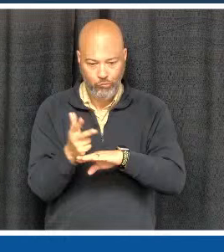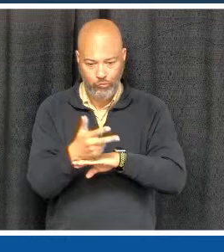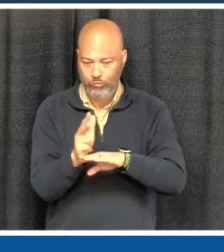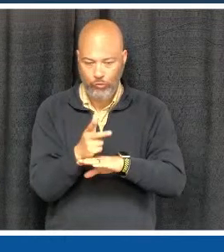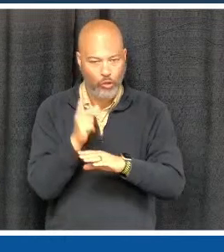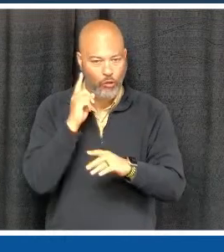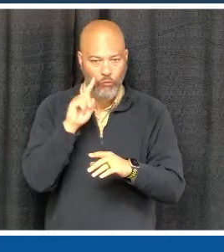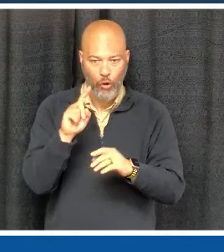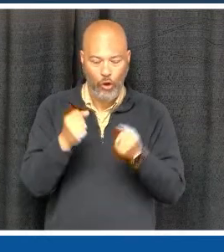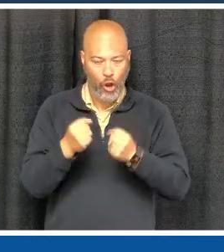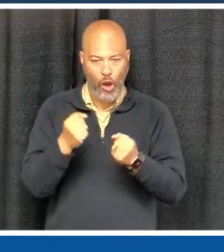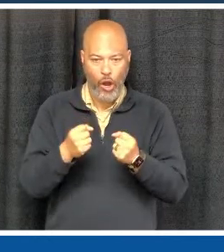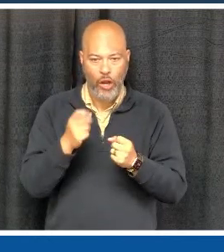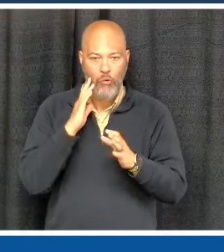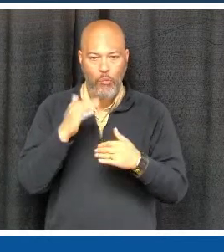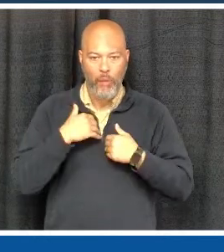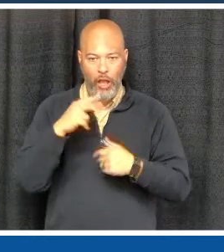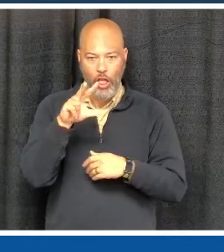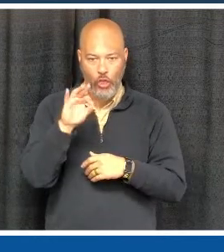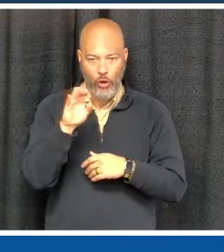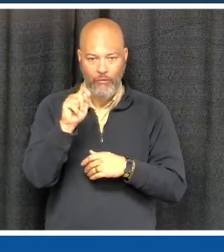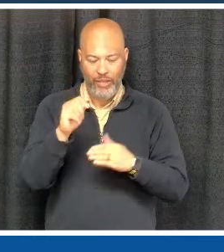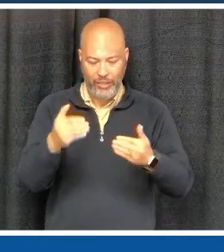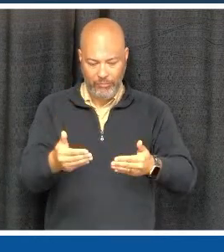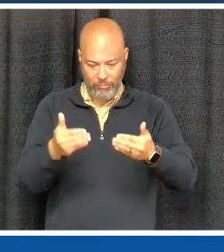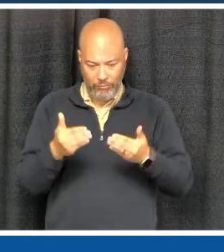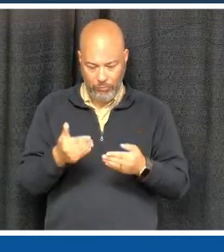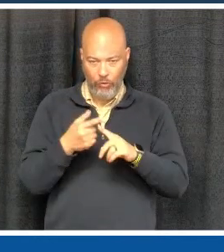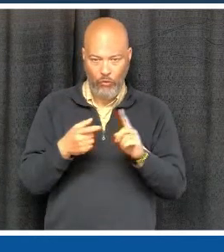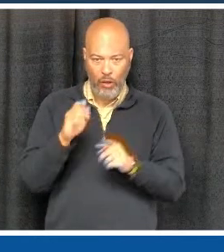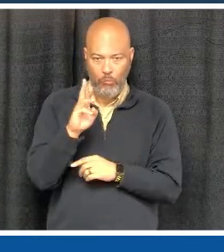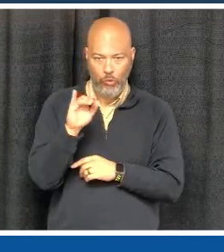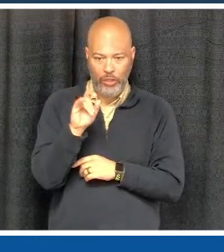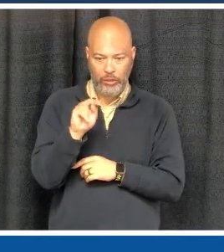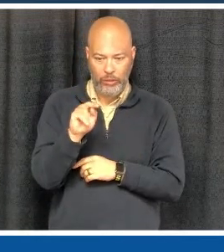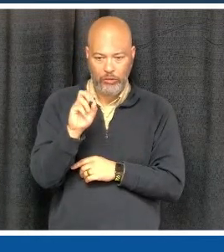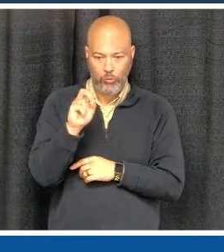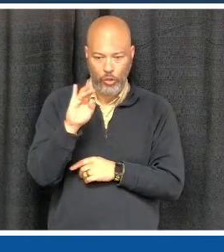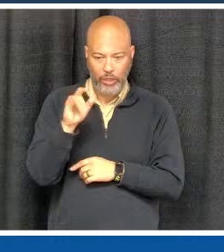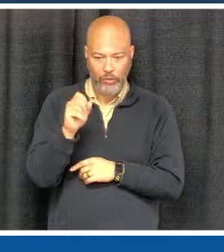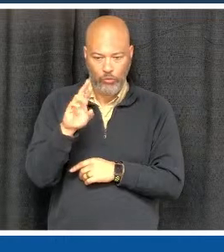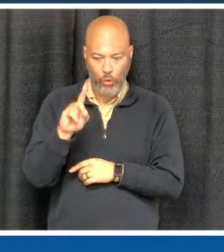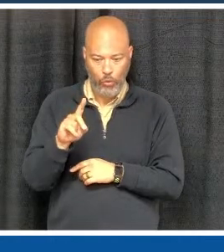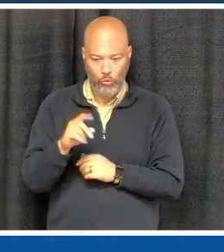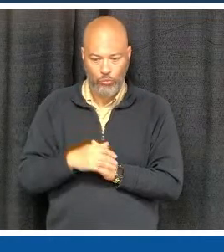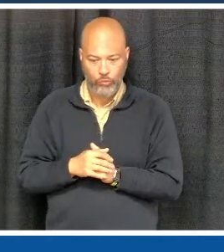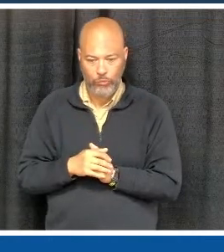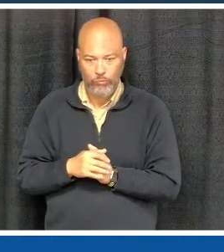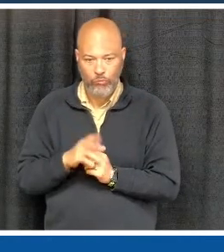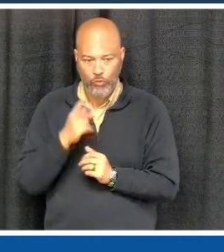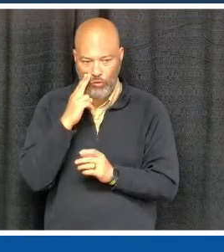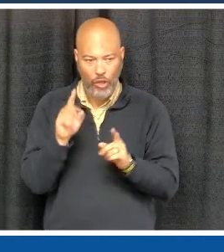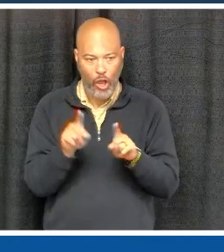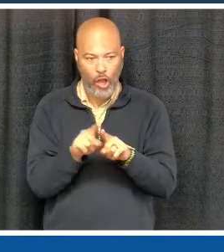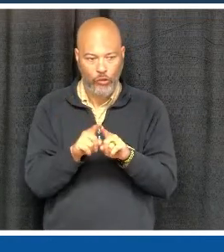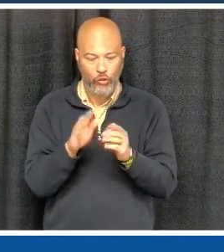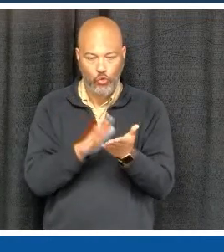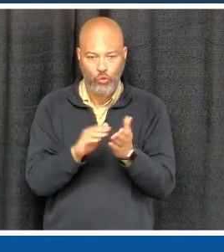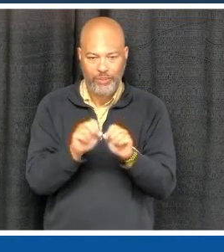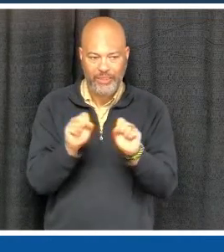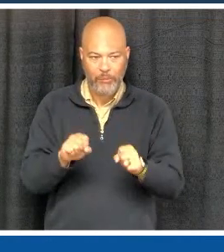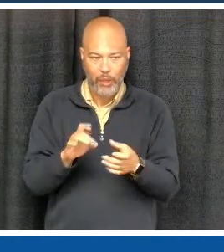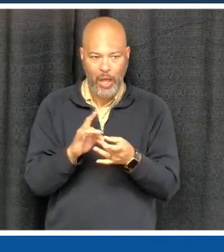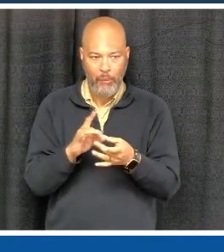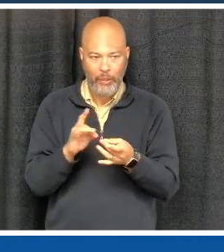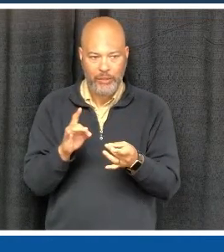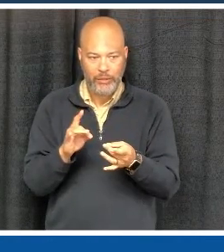provided, and maintain a 30-foot setback from Britton Springs Road. You see also the school system comments